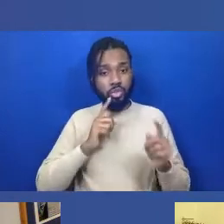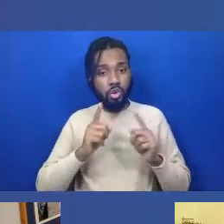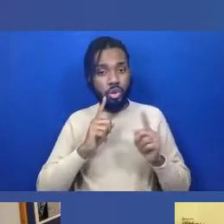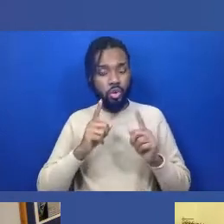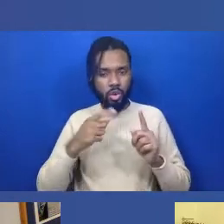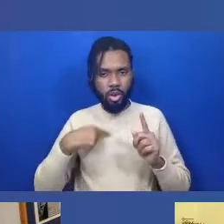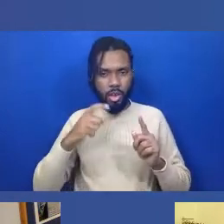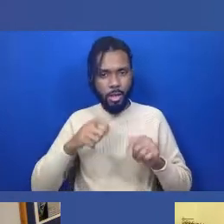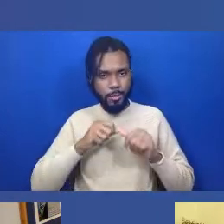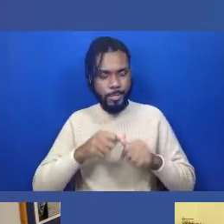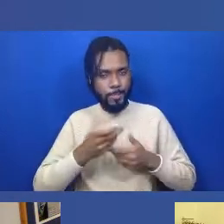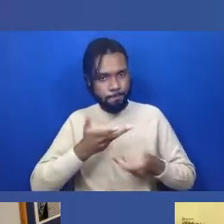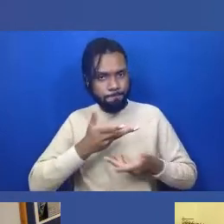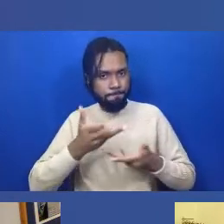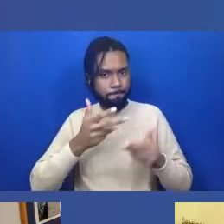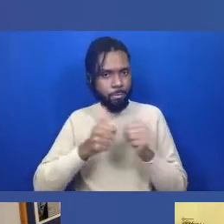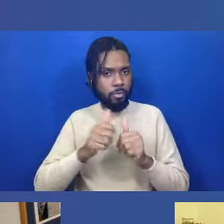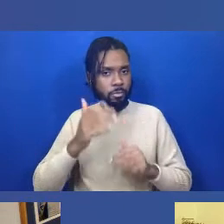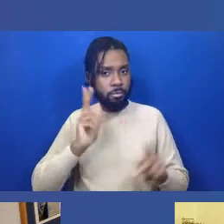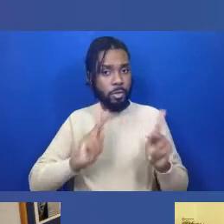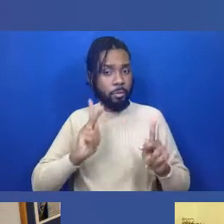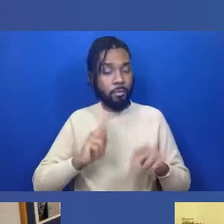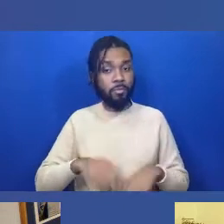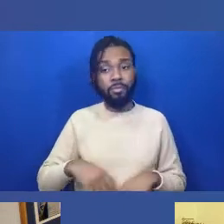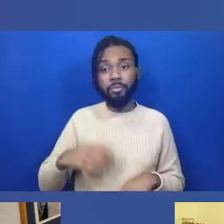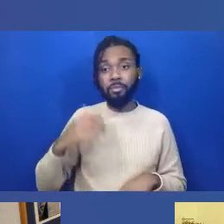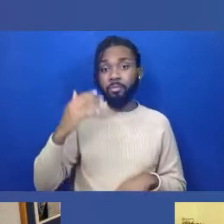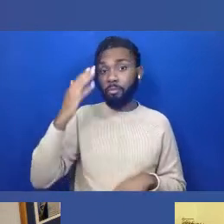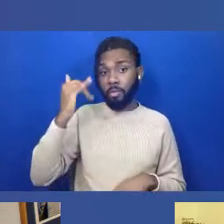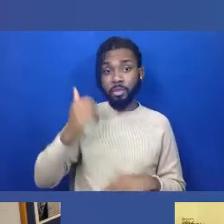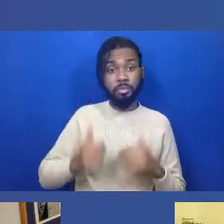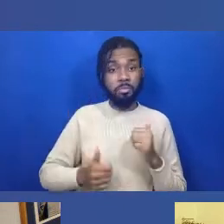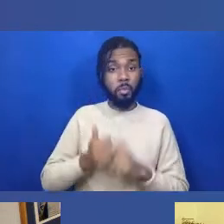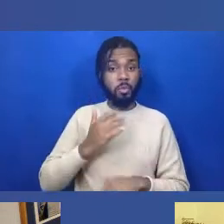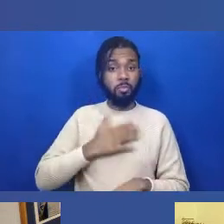And I think that's because so much of my work is,